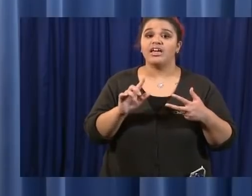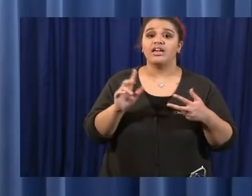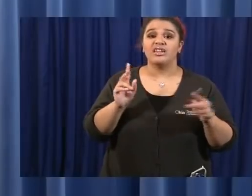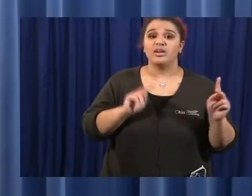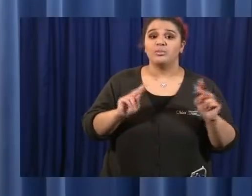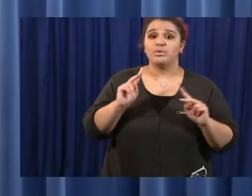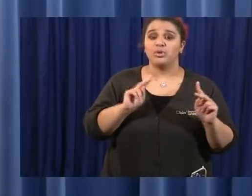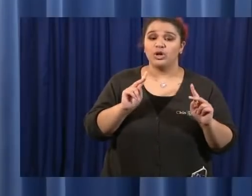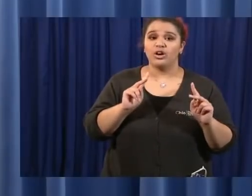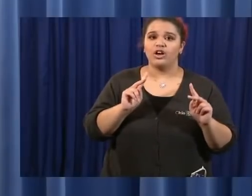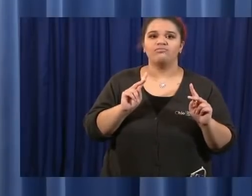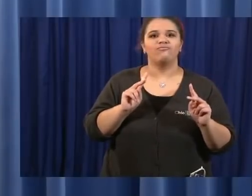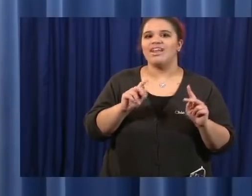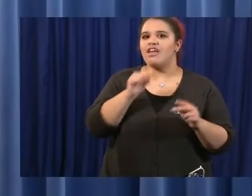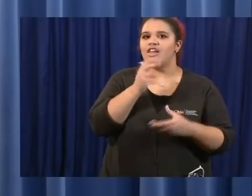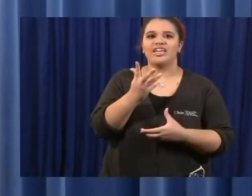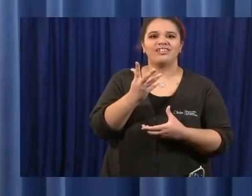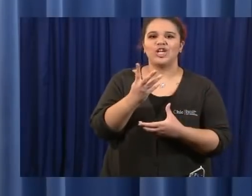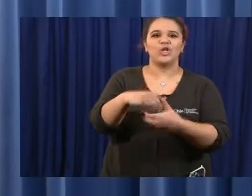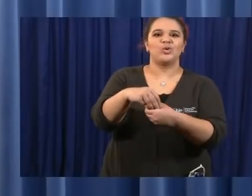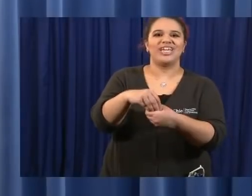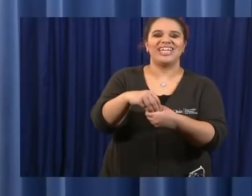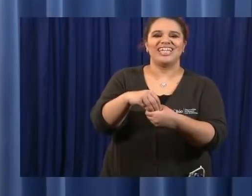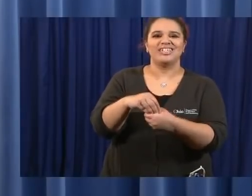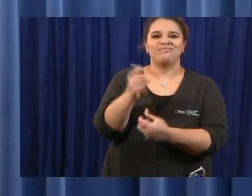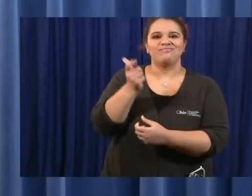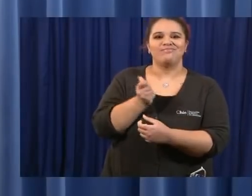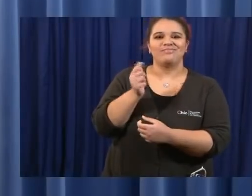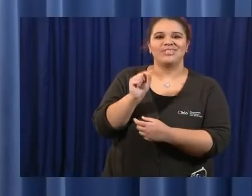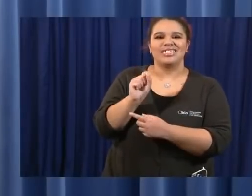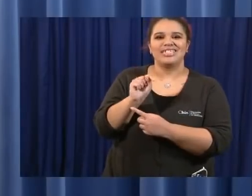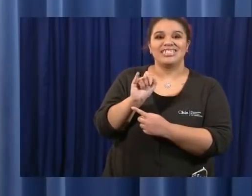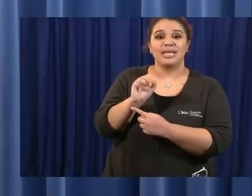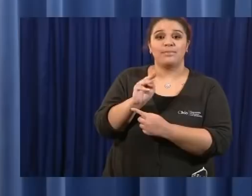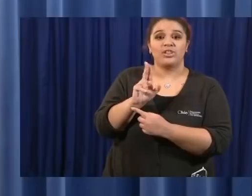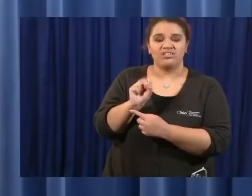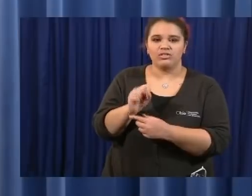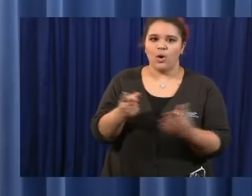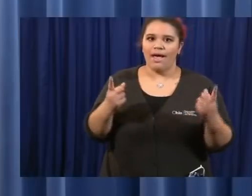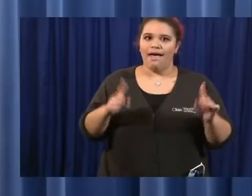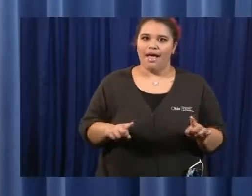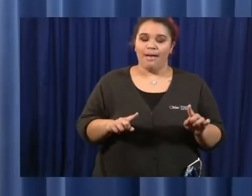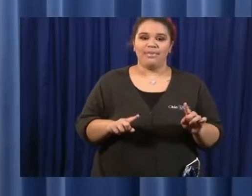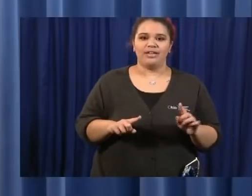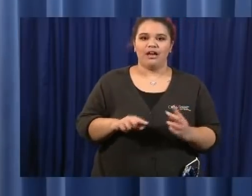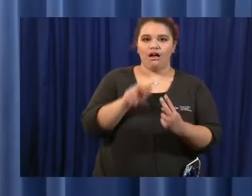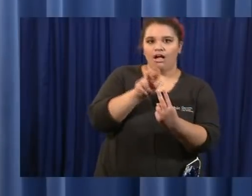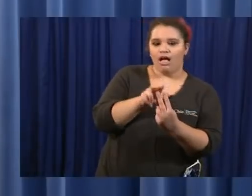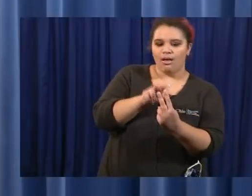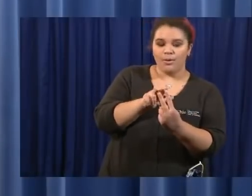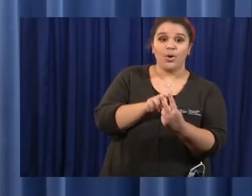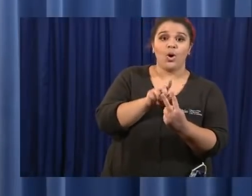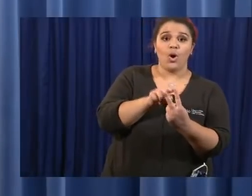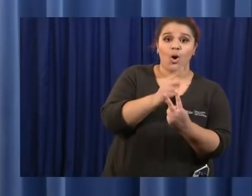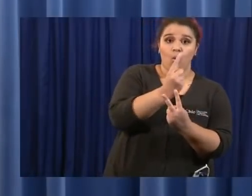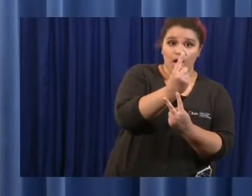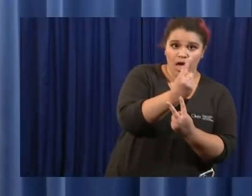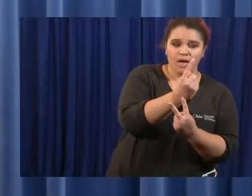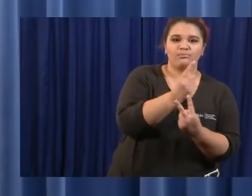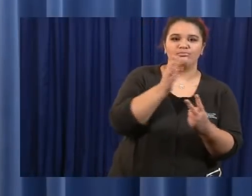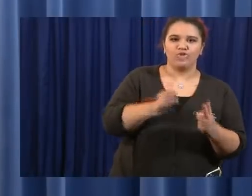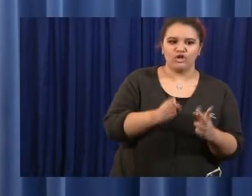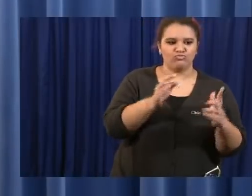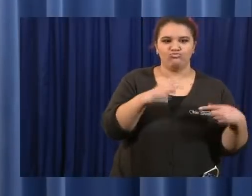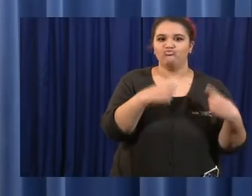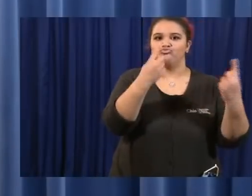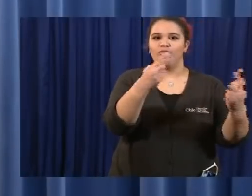one spouse being an American citizen and the other not having a Social Security number, in most cases having a federal tax ID number. Have you considered a